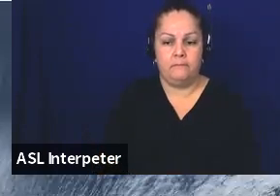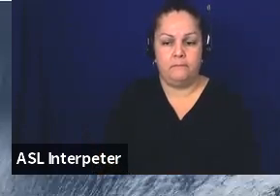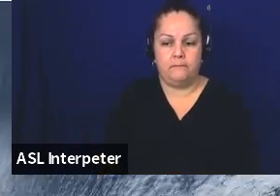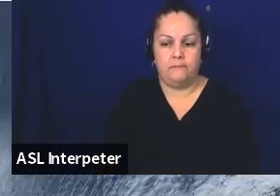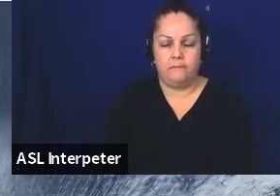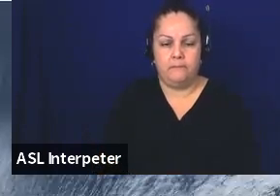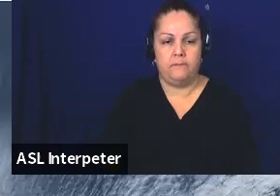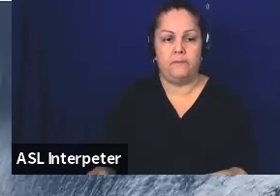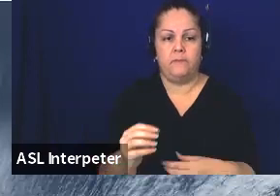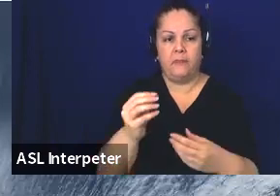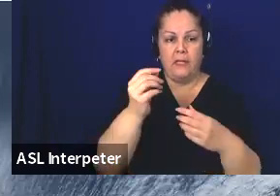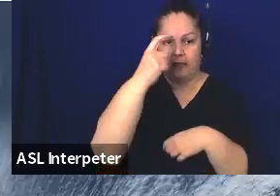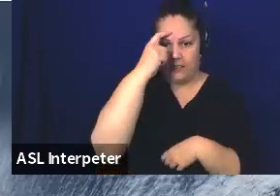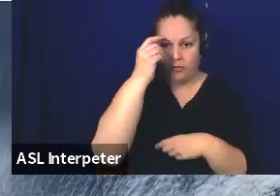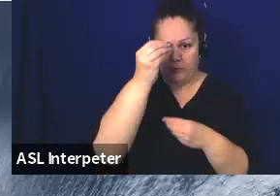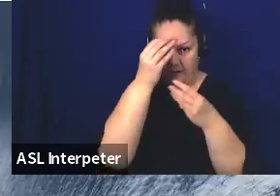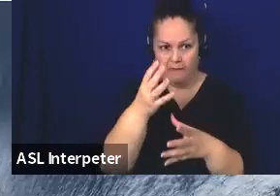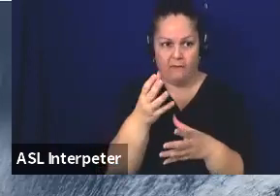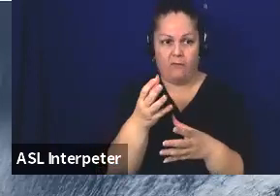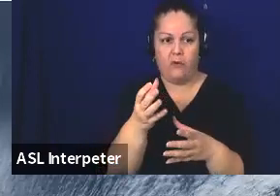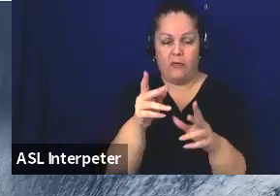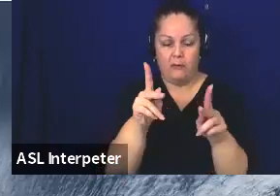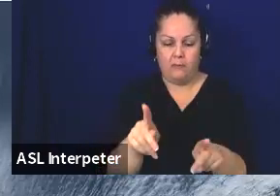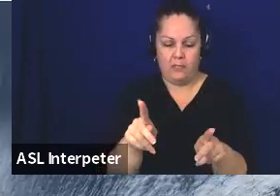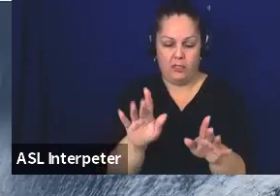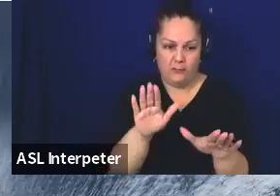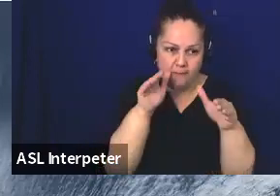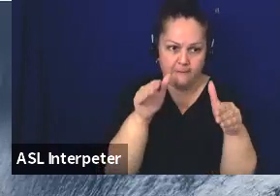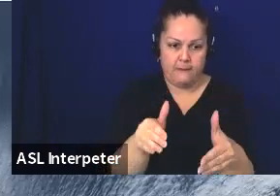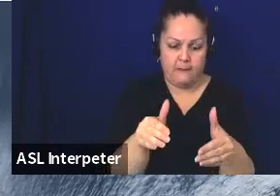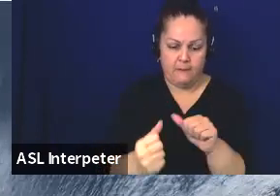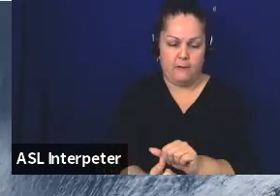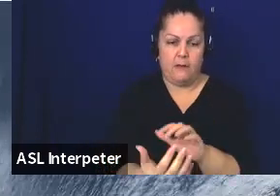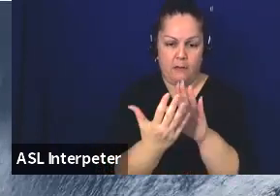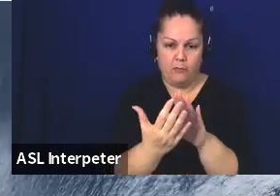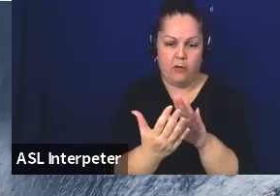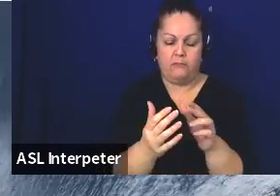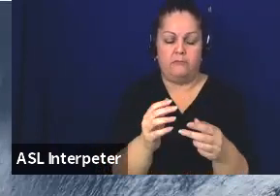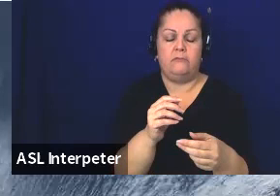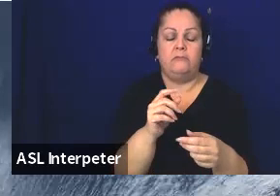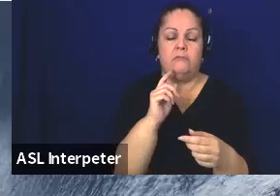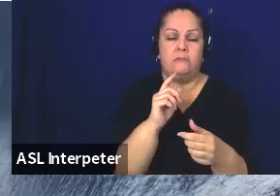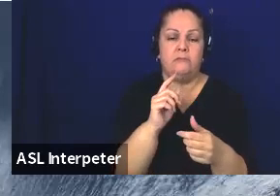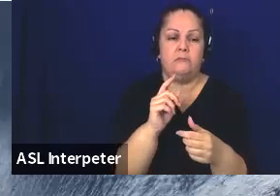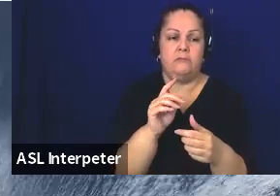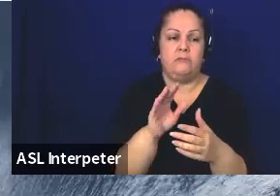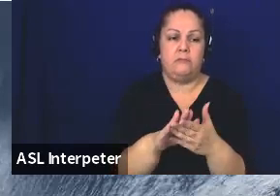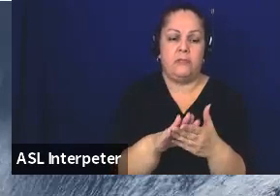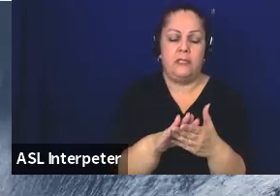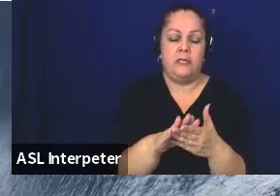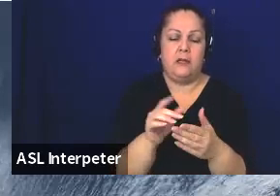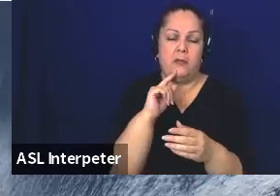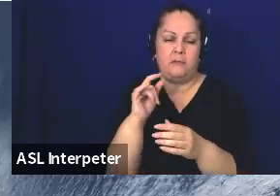A trauma-informed and person-centered approach is grounded in several areas that were touched upon on the last slide. However,